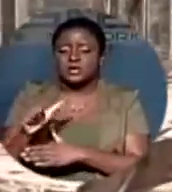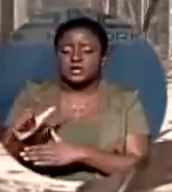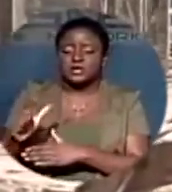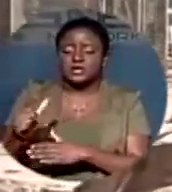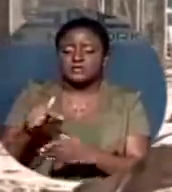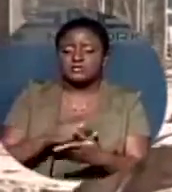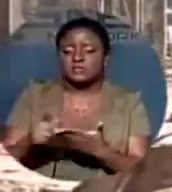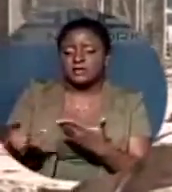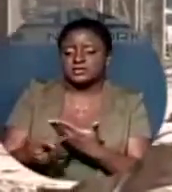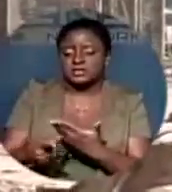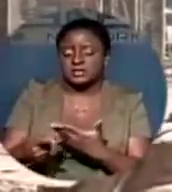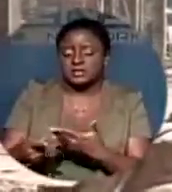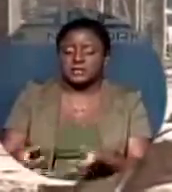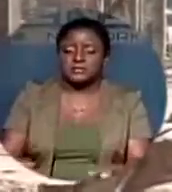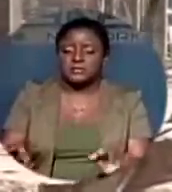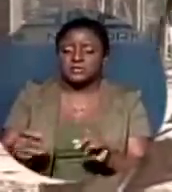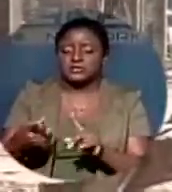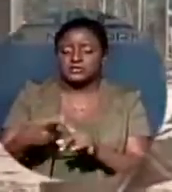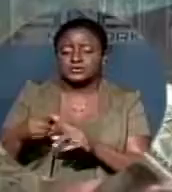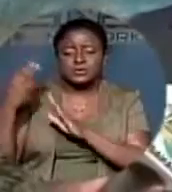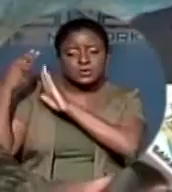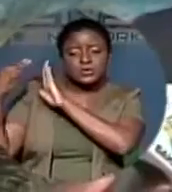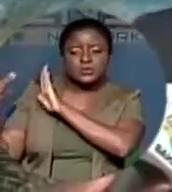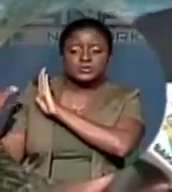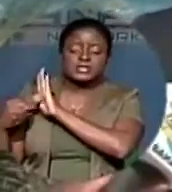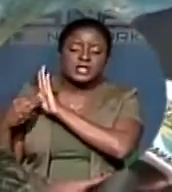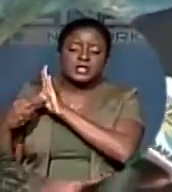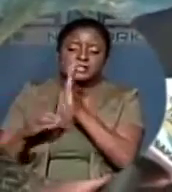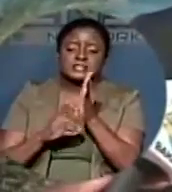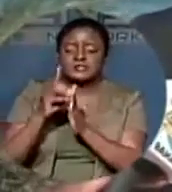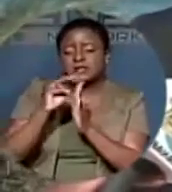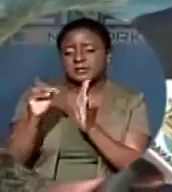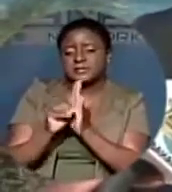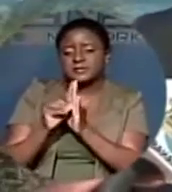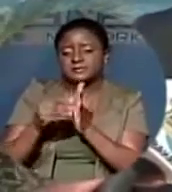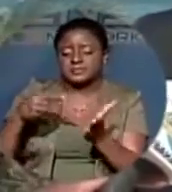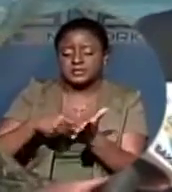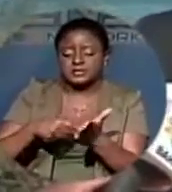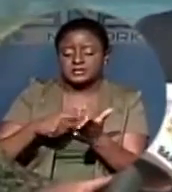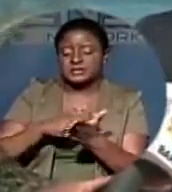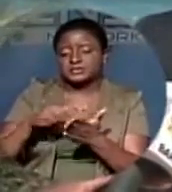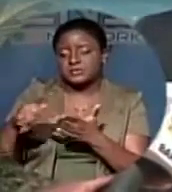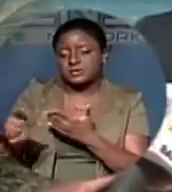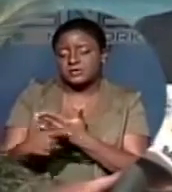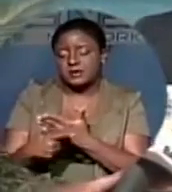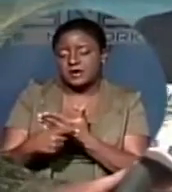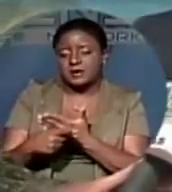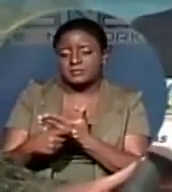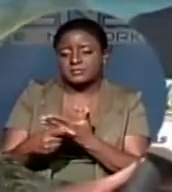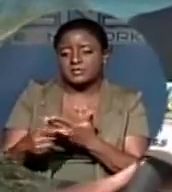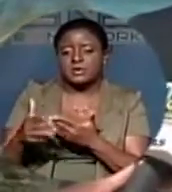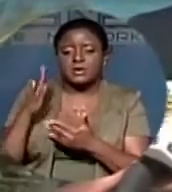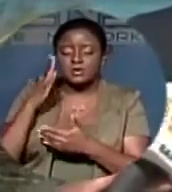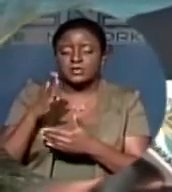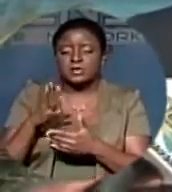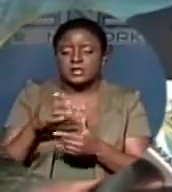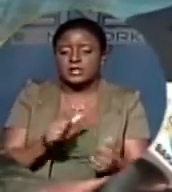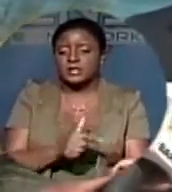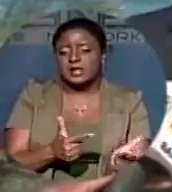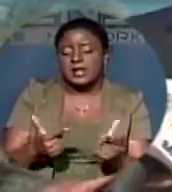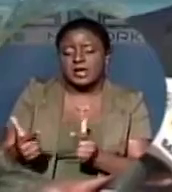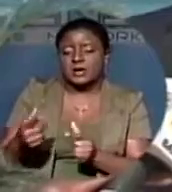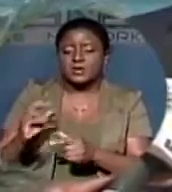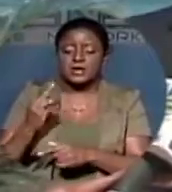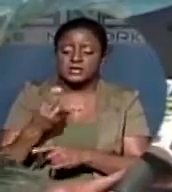development. This program will allow us to do work in a 3-phase approach